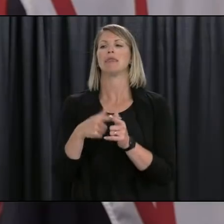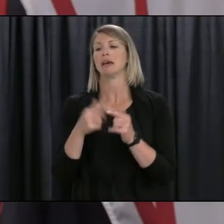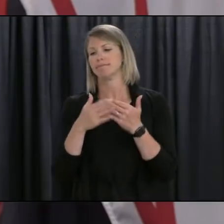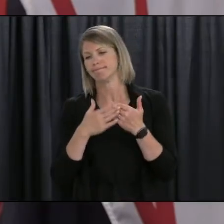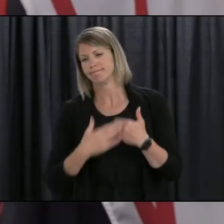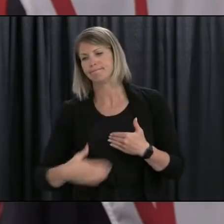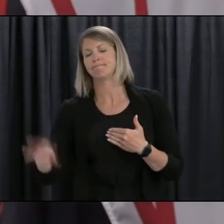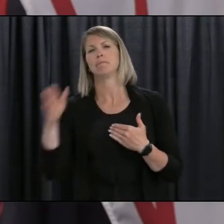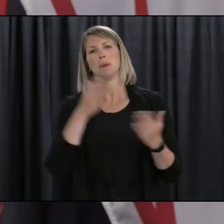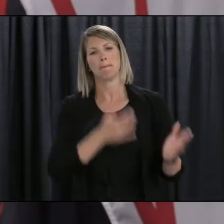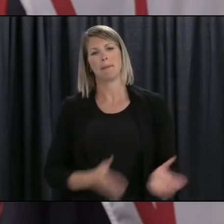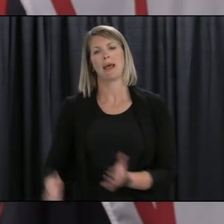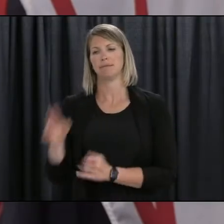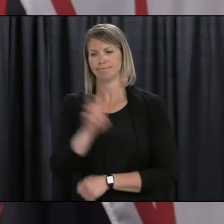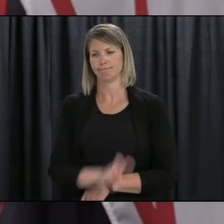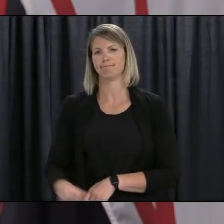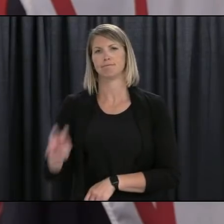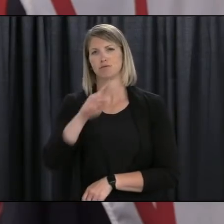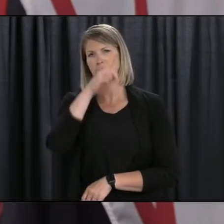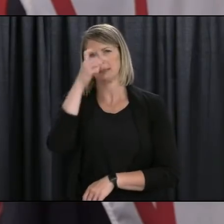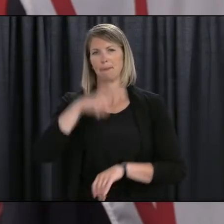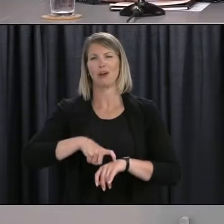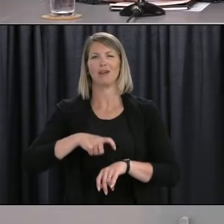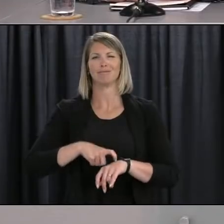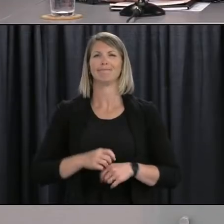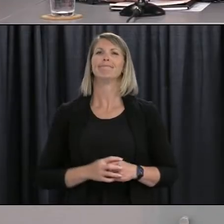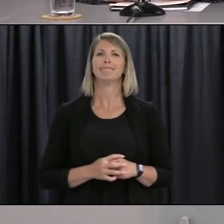travel around Atlantic Canada.